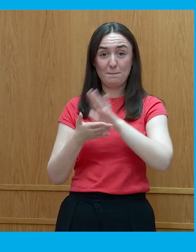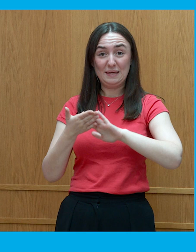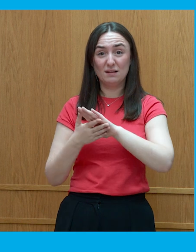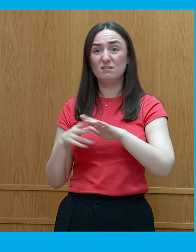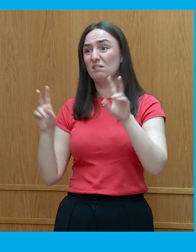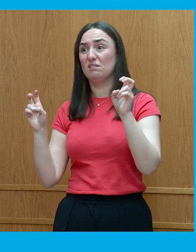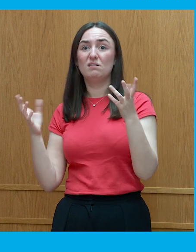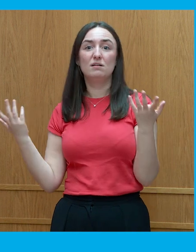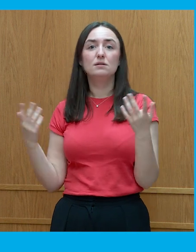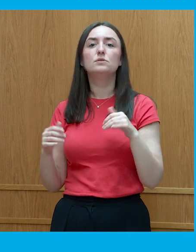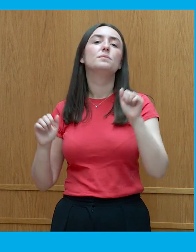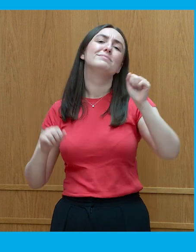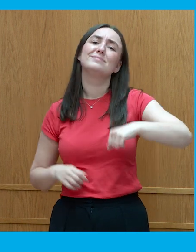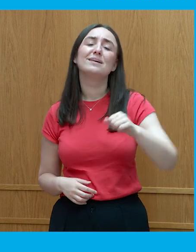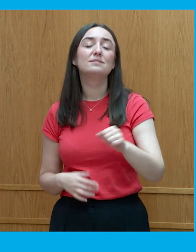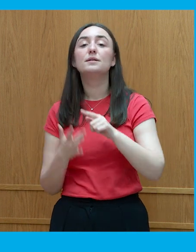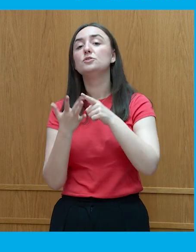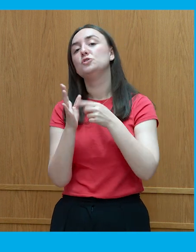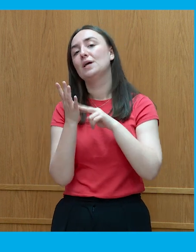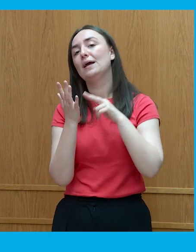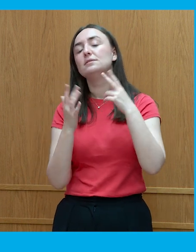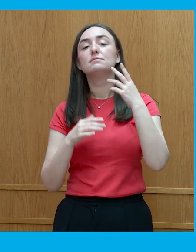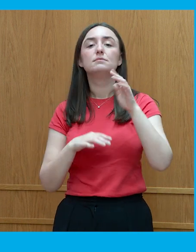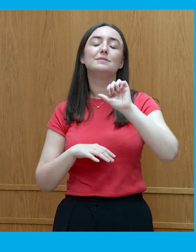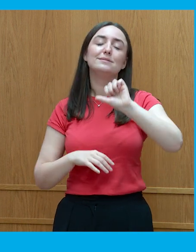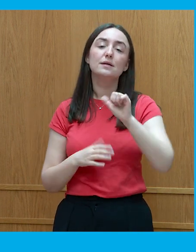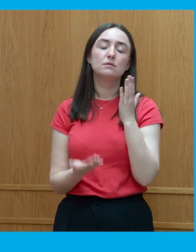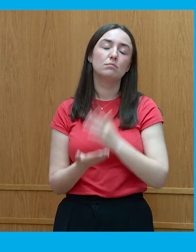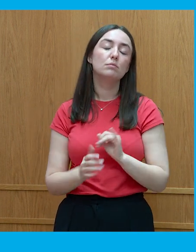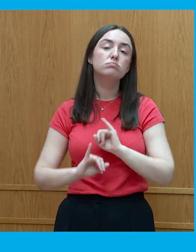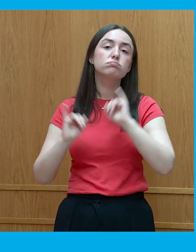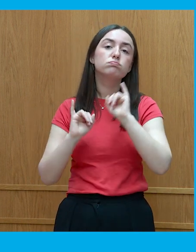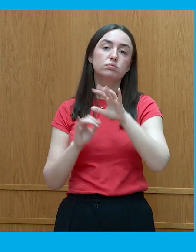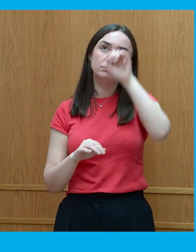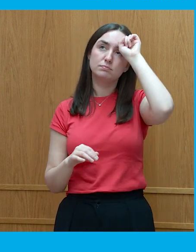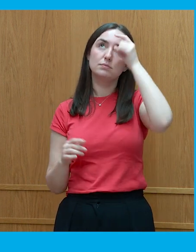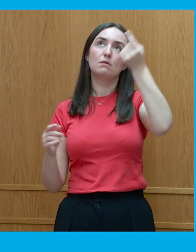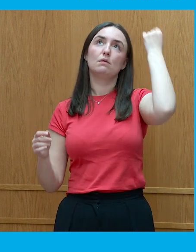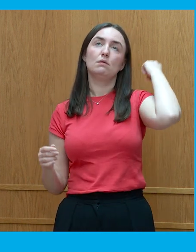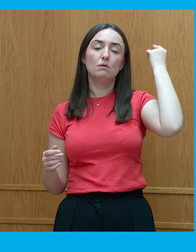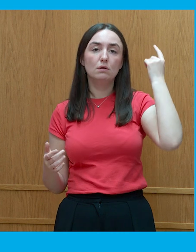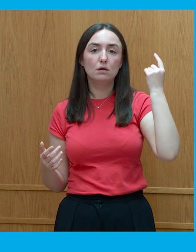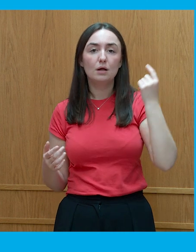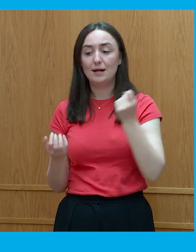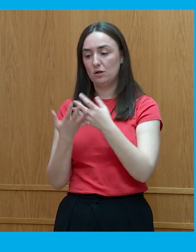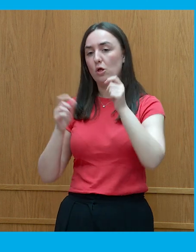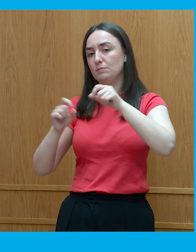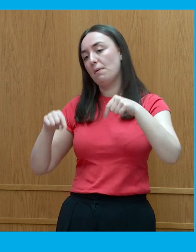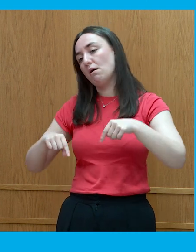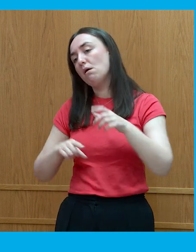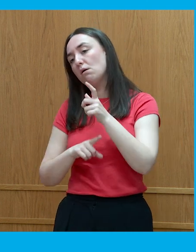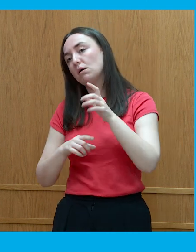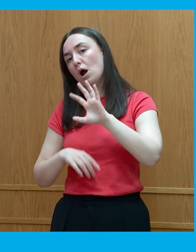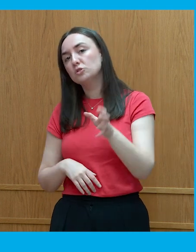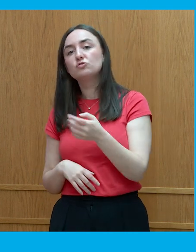yes, January the 6th was awful, and obviously there's so many people in this country who think that, who believe in what